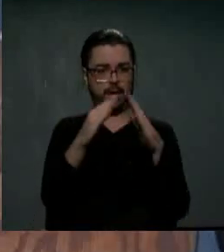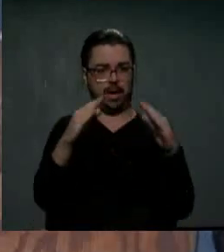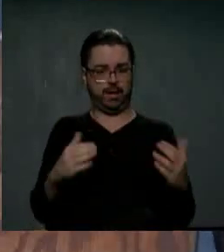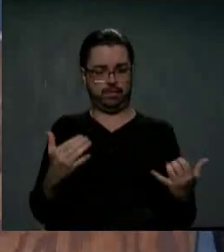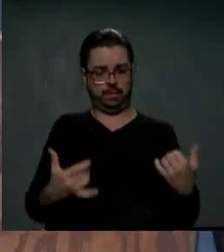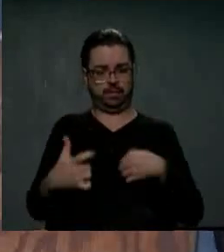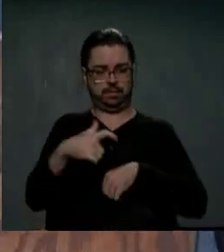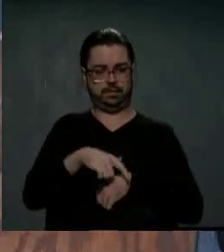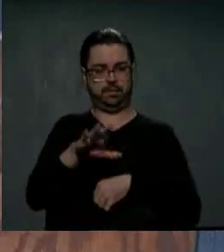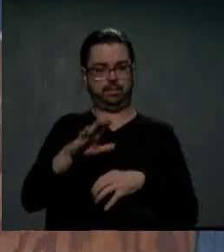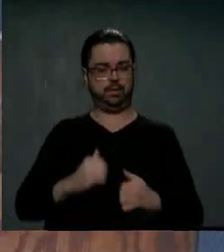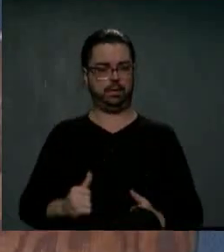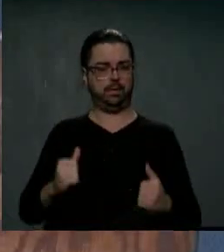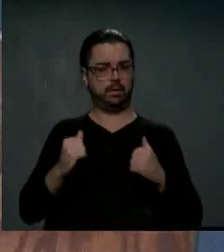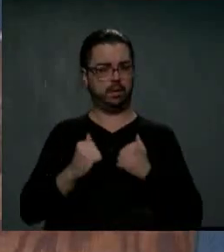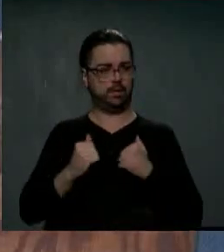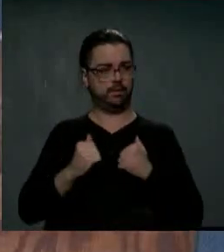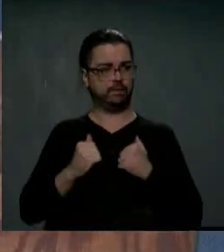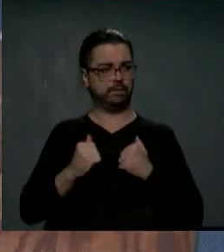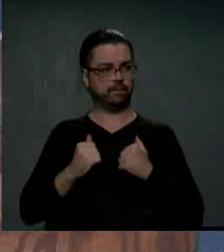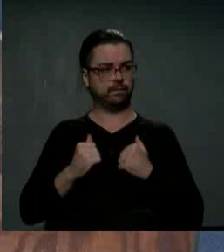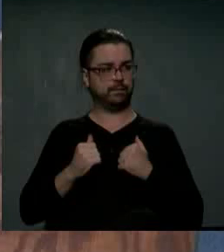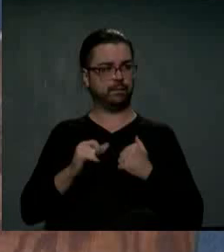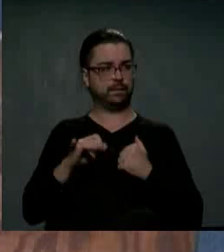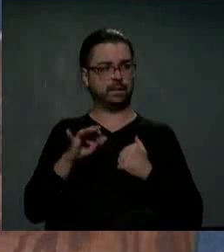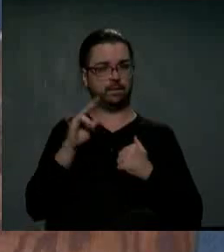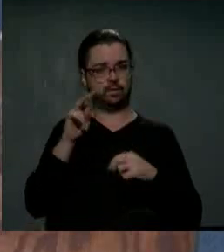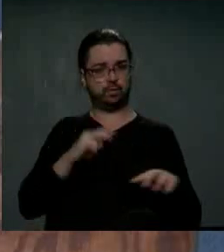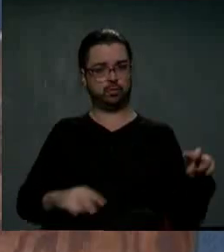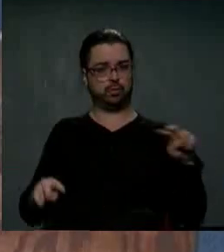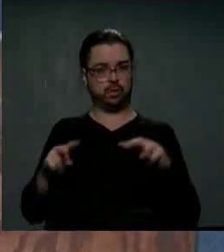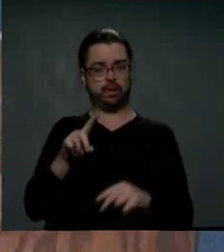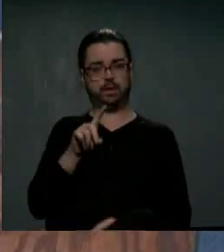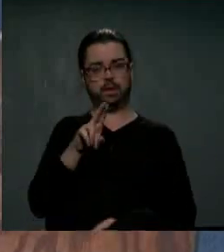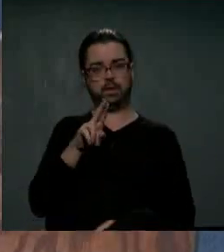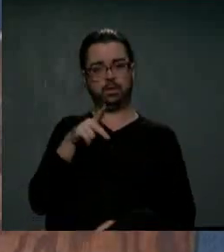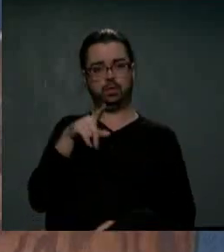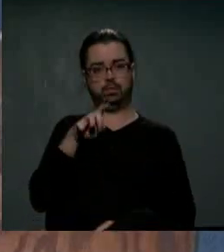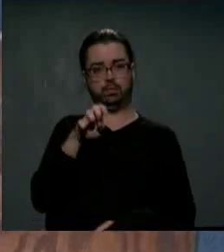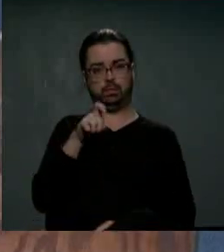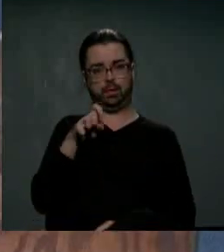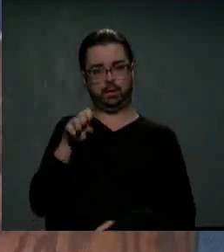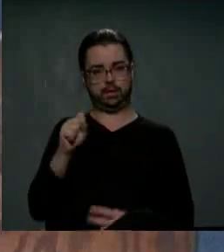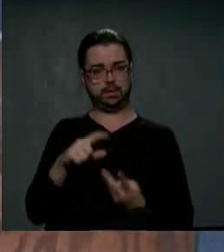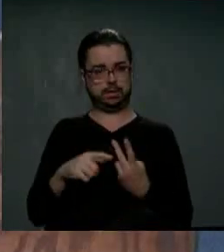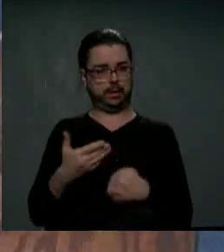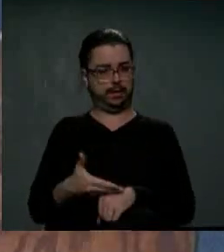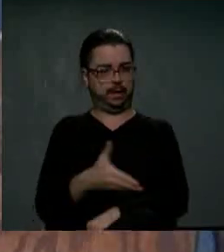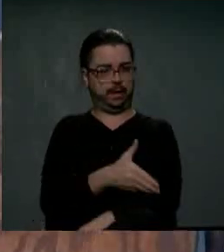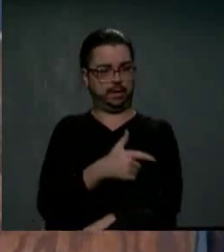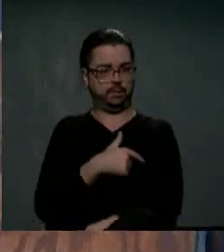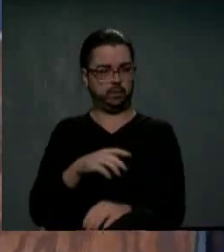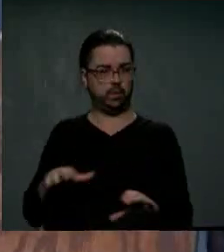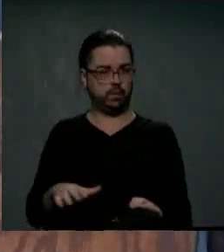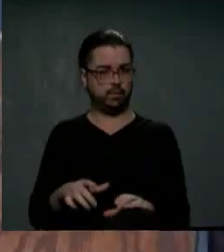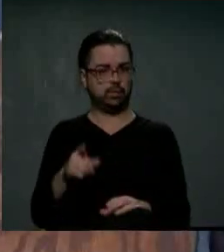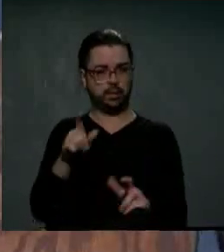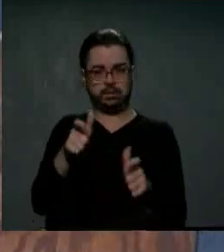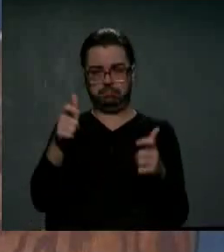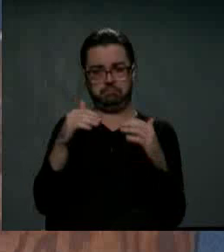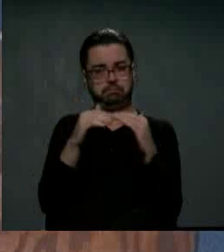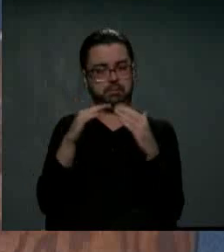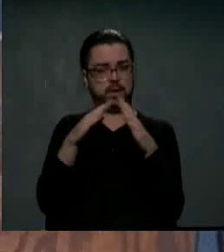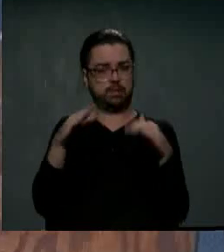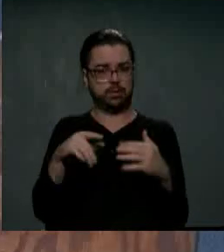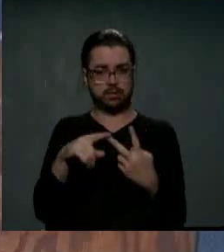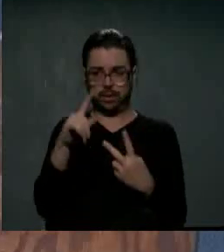life. And if y'all would take a look at the duplexes and the enhancements I'm doing to them, they're biggest houses. They